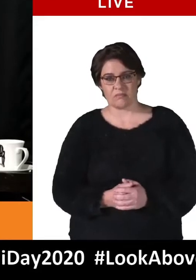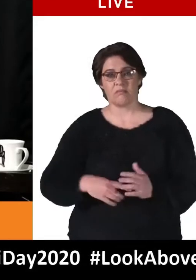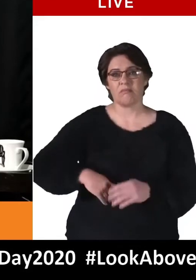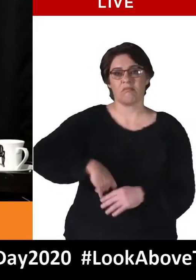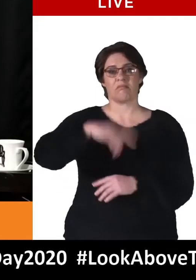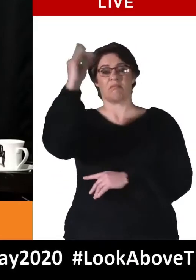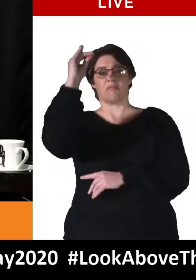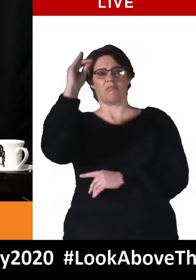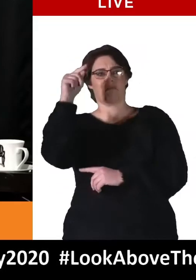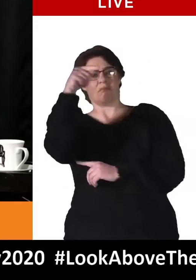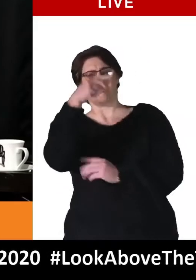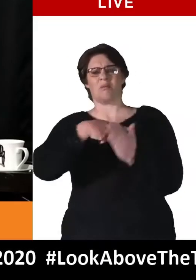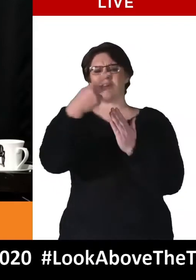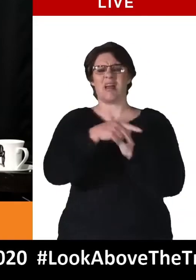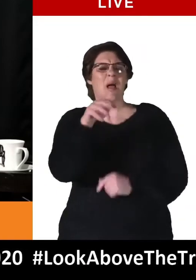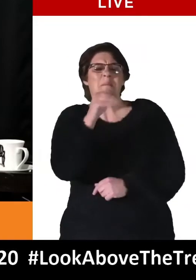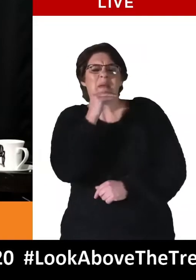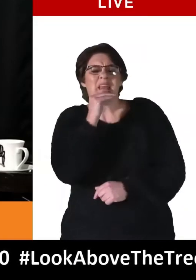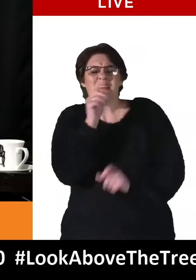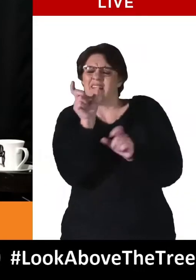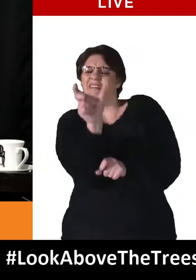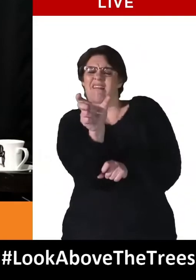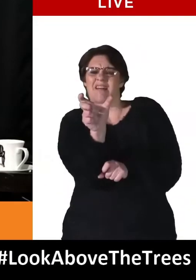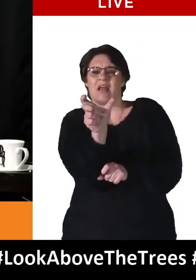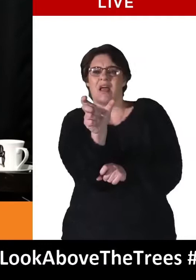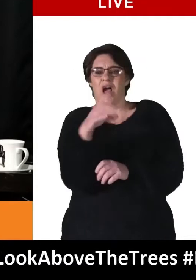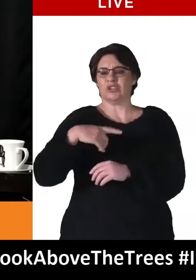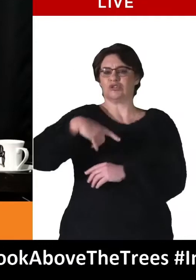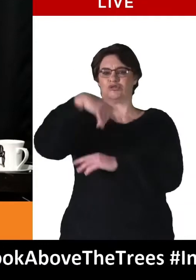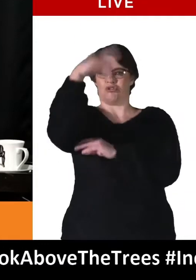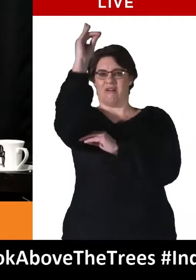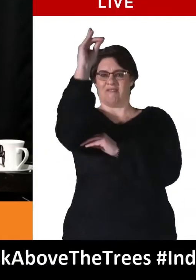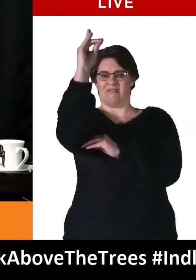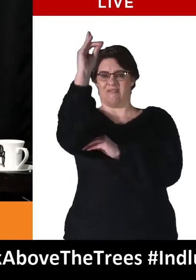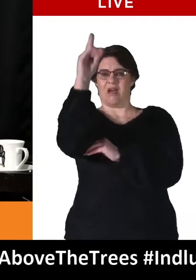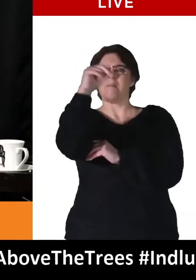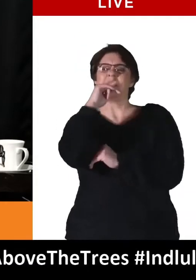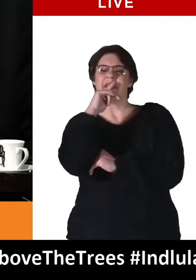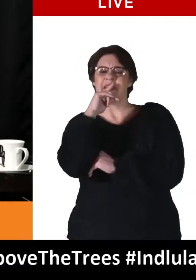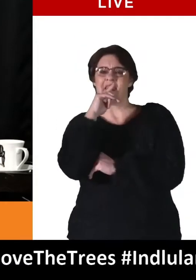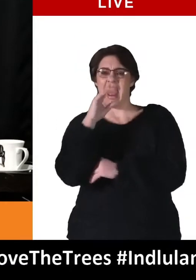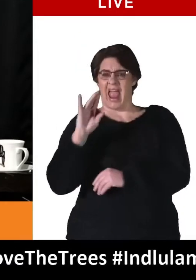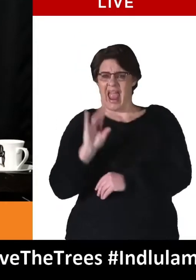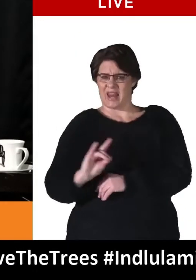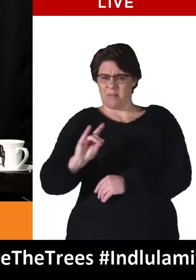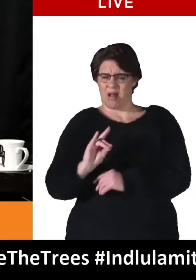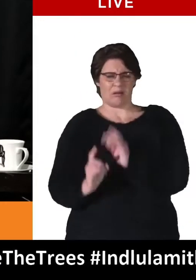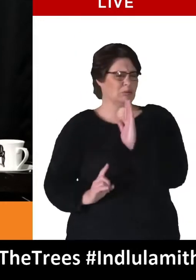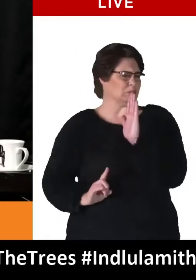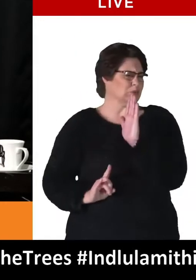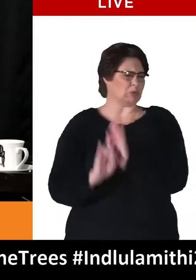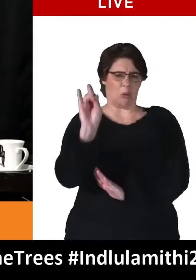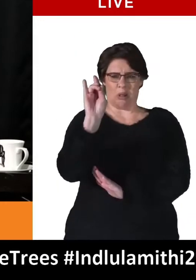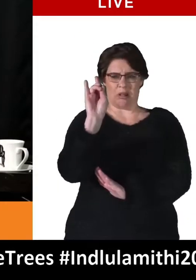Indlulamithi is a Nguni word for giraffe. A giraffe is a tall animal.